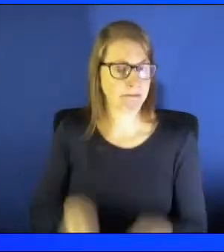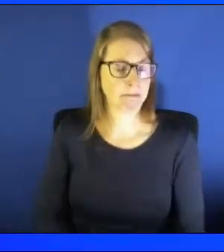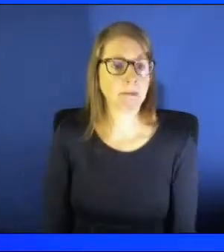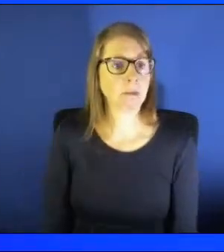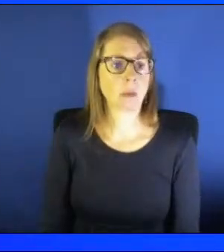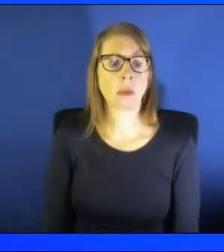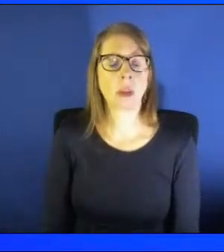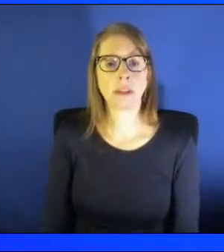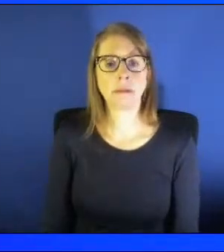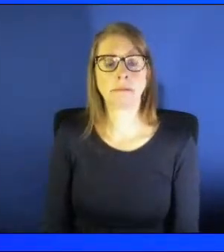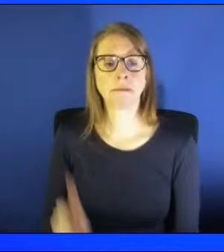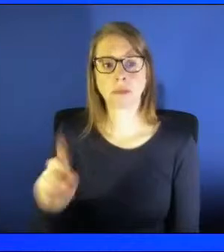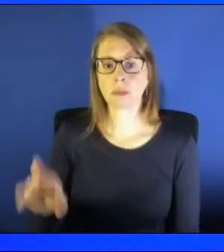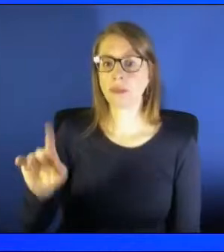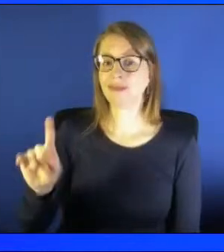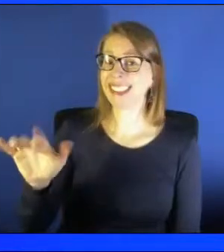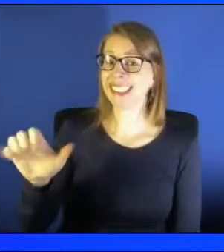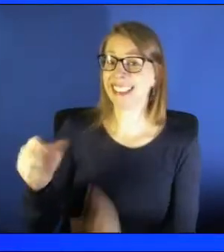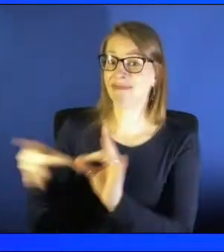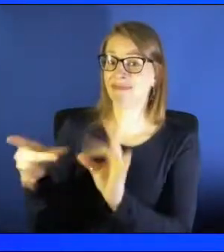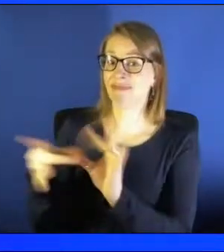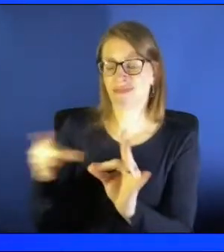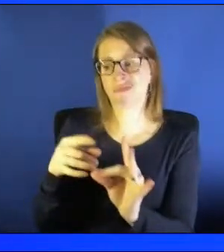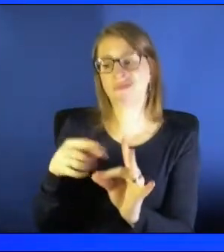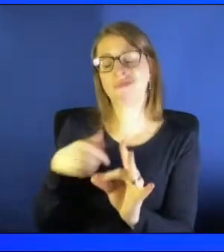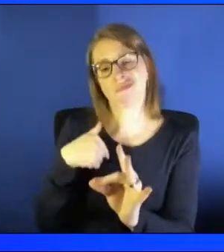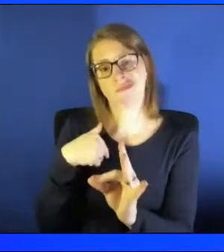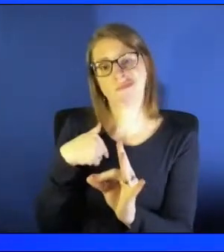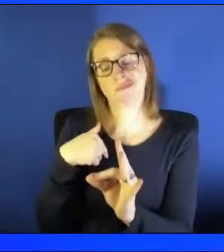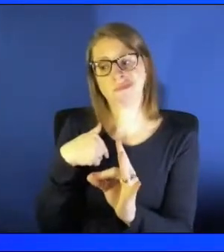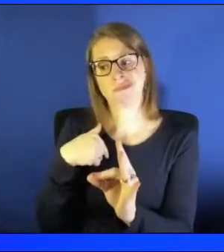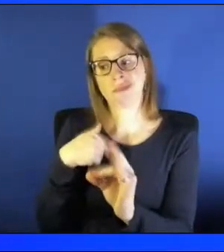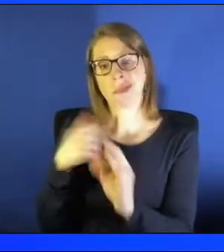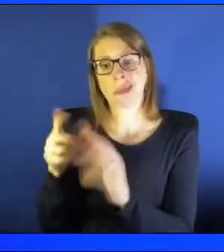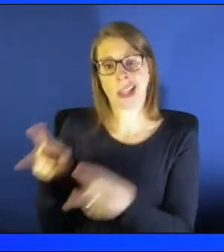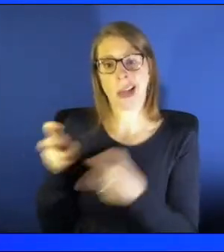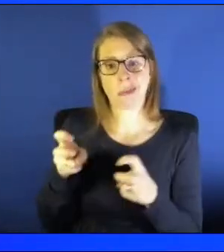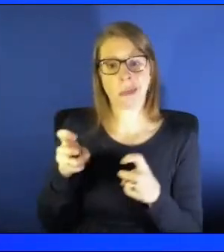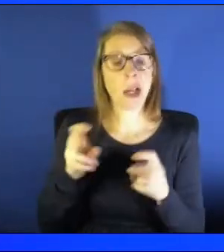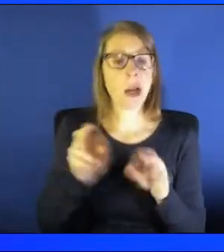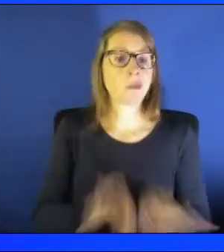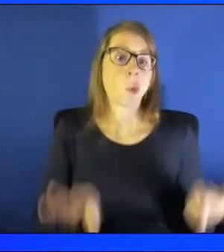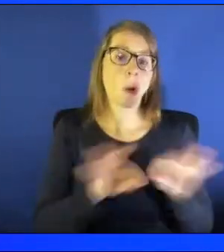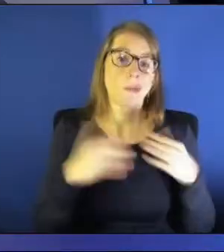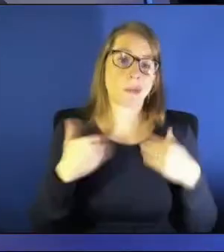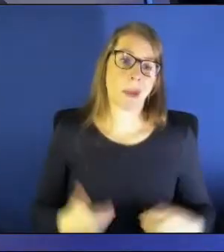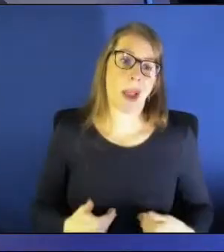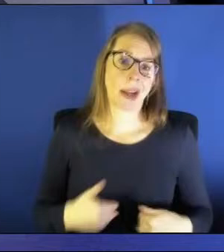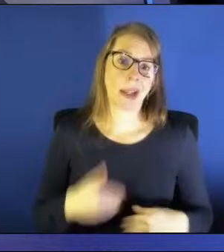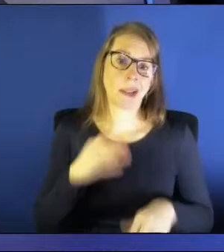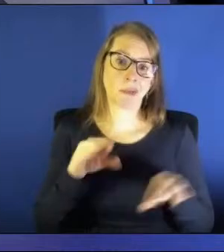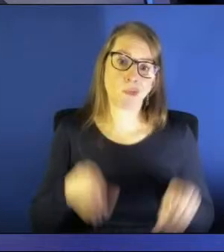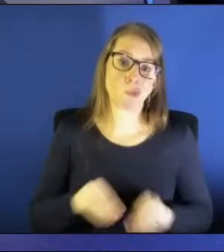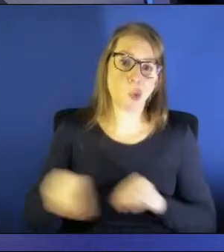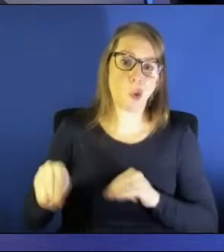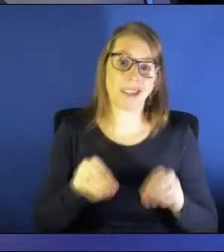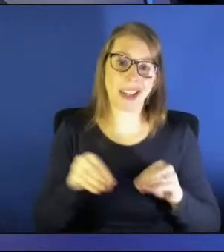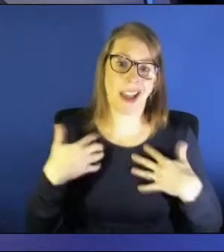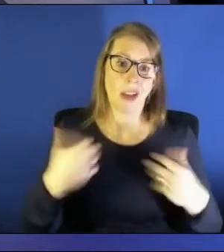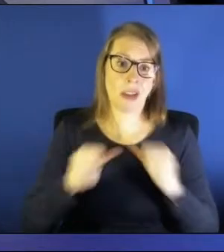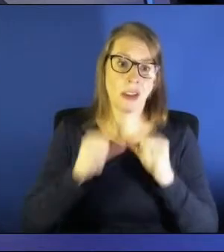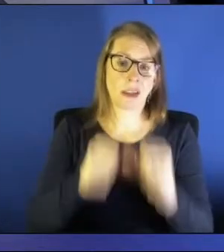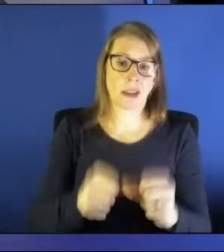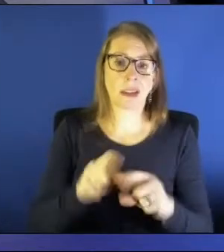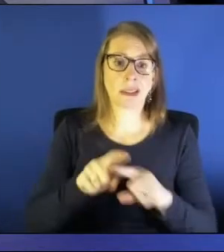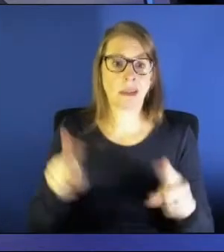I'll echo that. Really, the important thing is to keep your body moving, to keep your body healthy. What about the difference between outside training